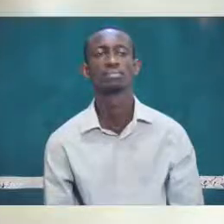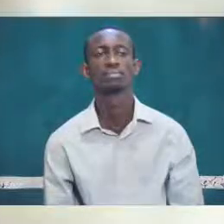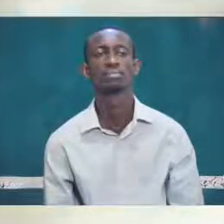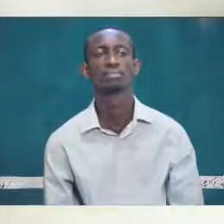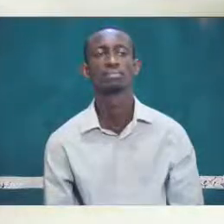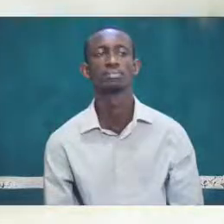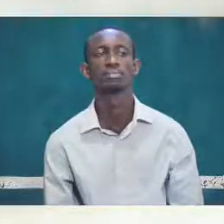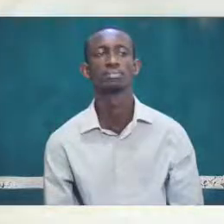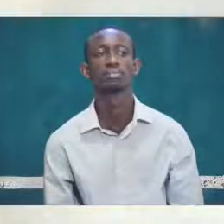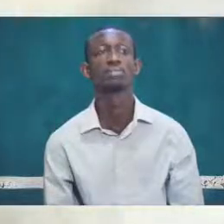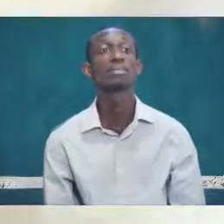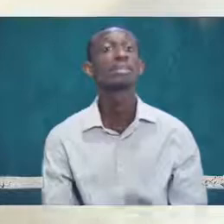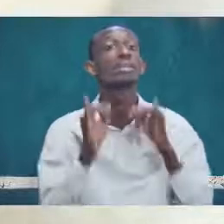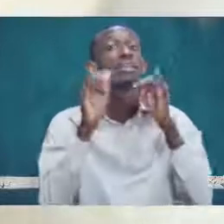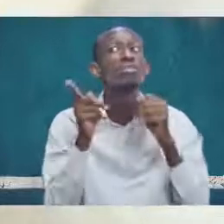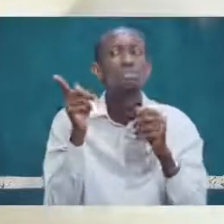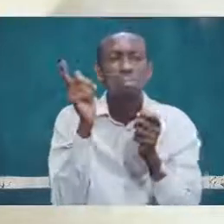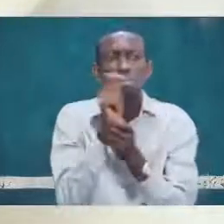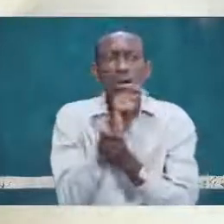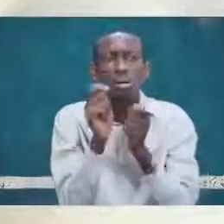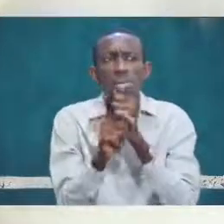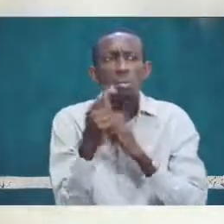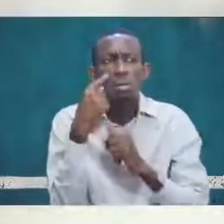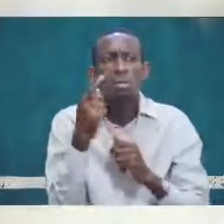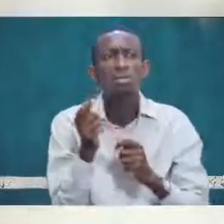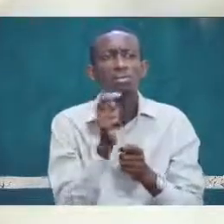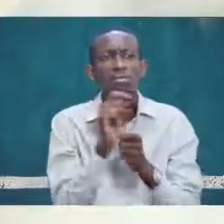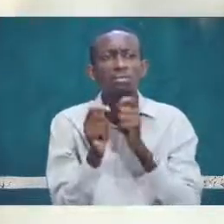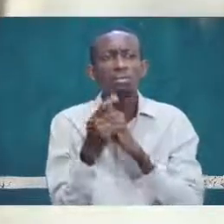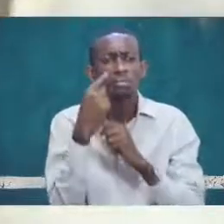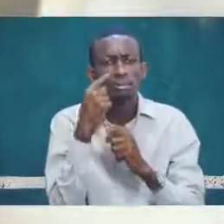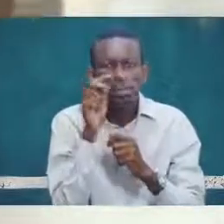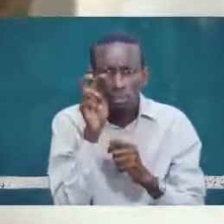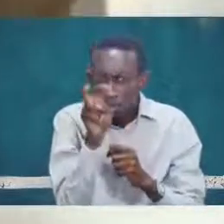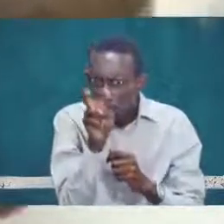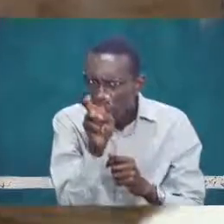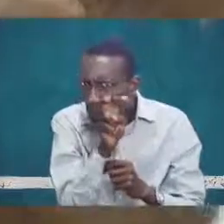So when it is changing, if you can just take a close look,